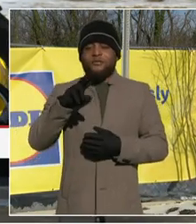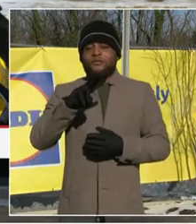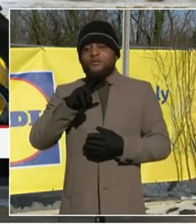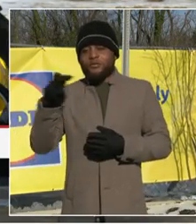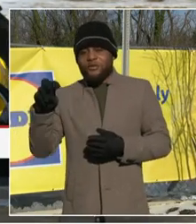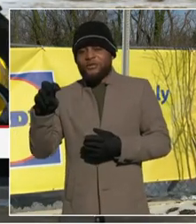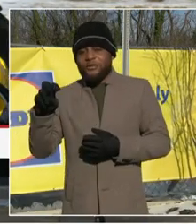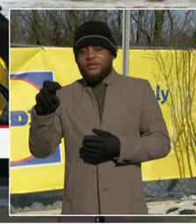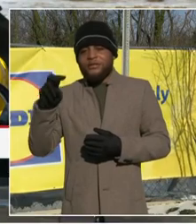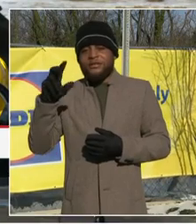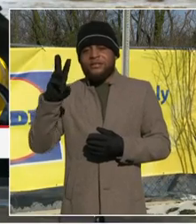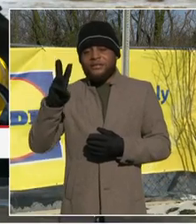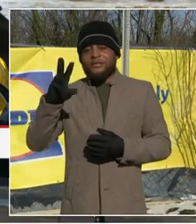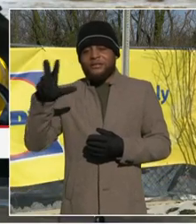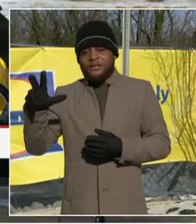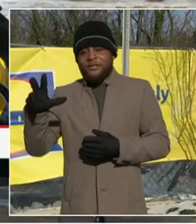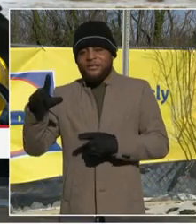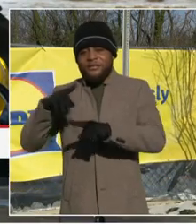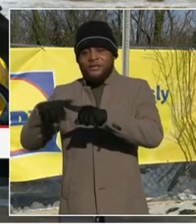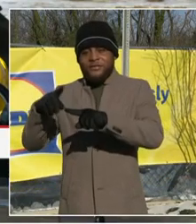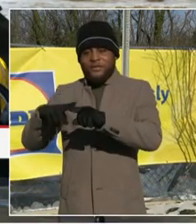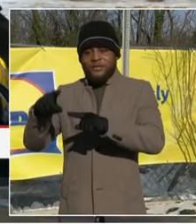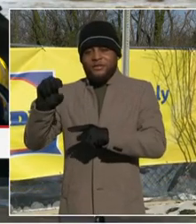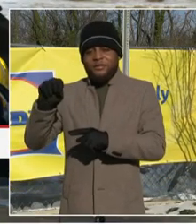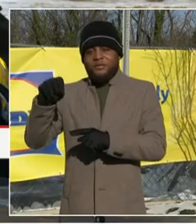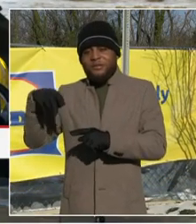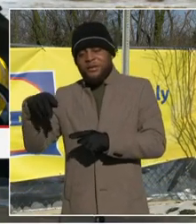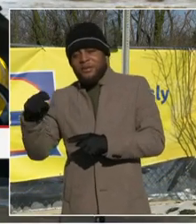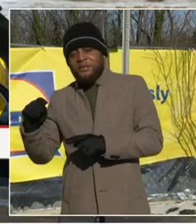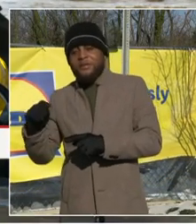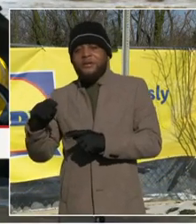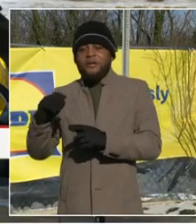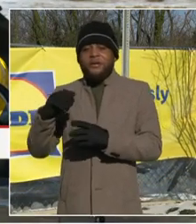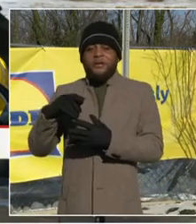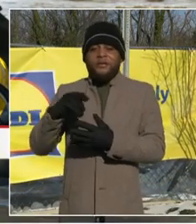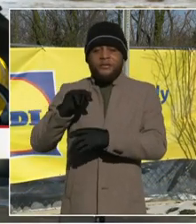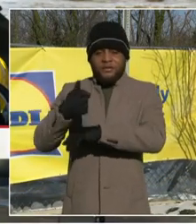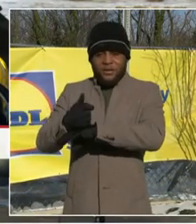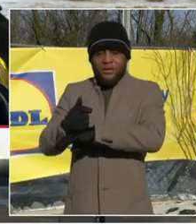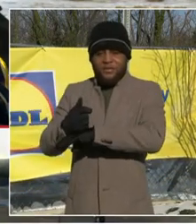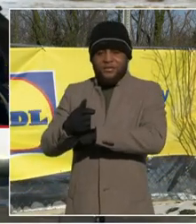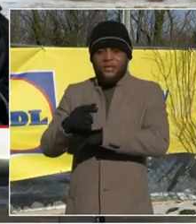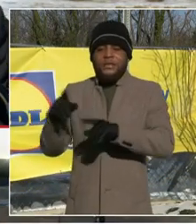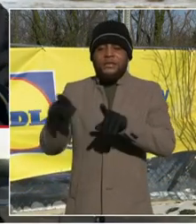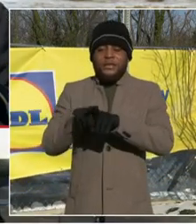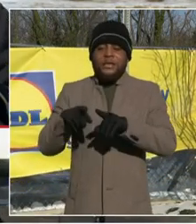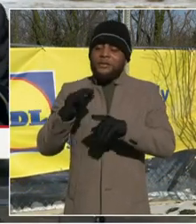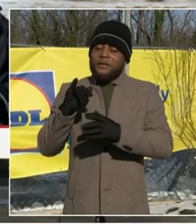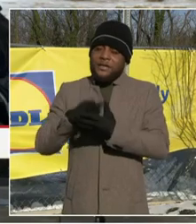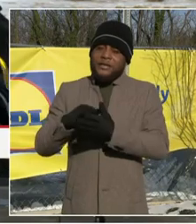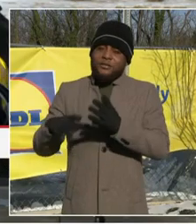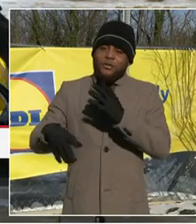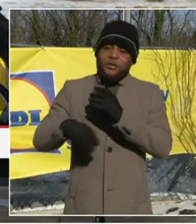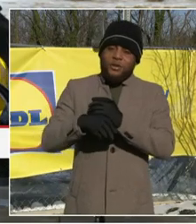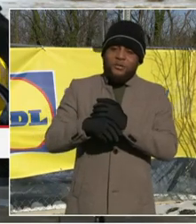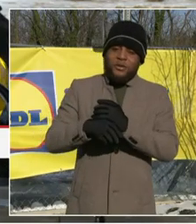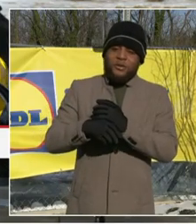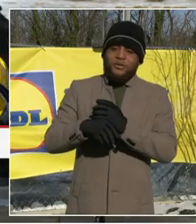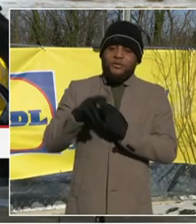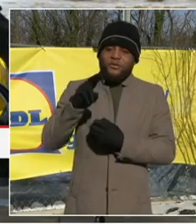way. That means that this adds to Mayor Bowser's goal of 36,000 new homes by